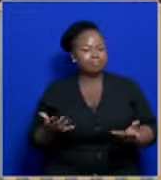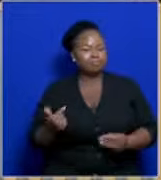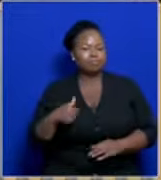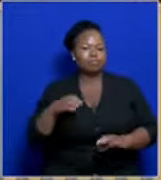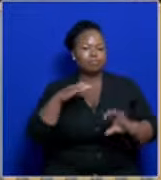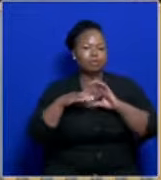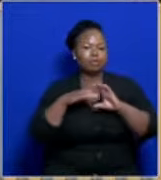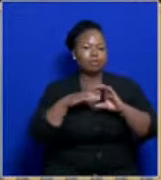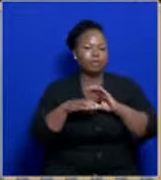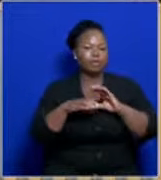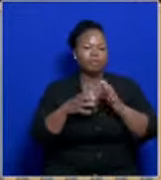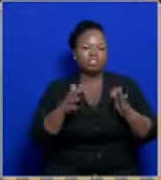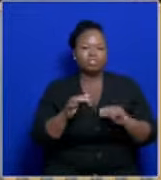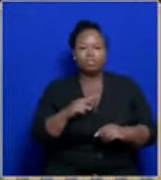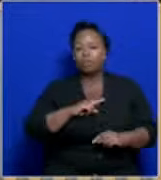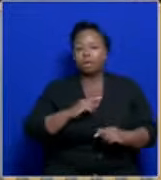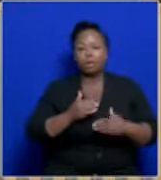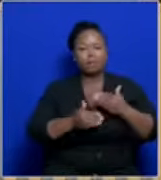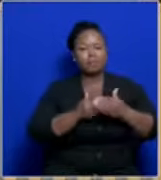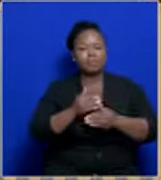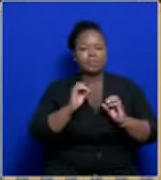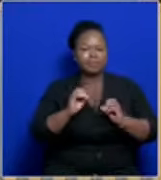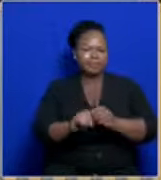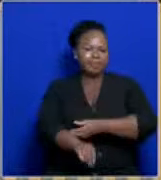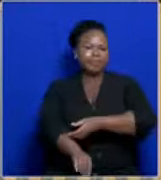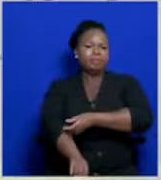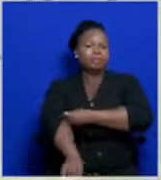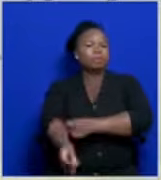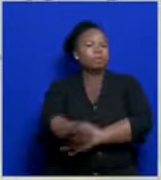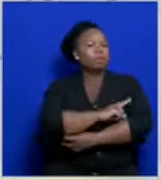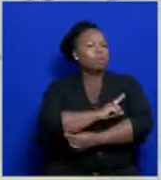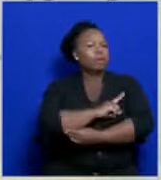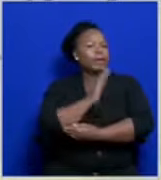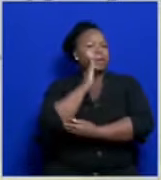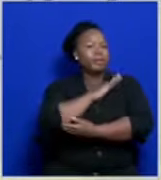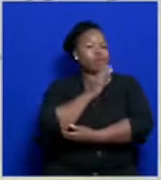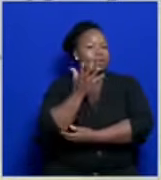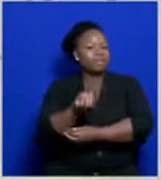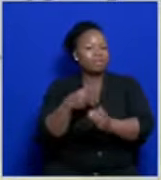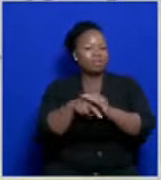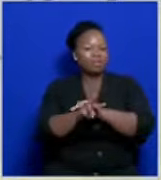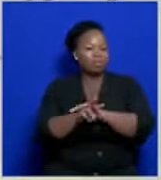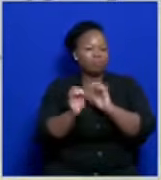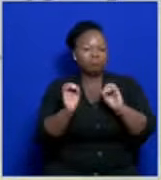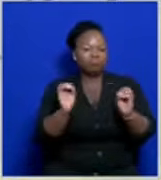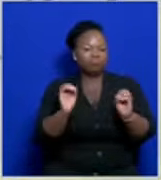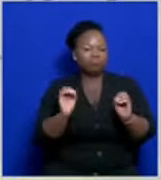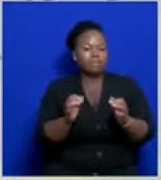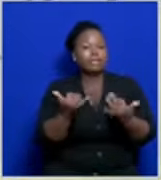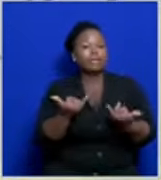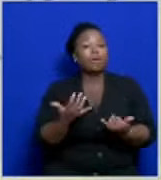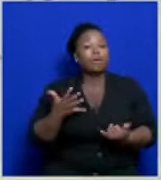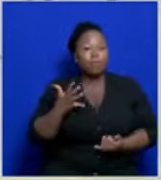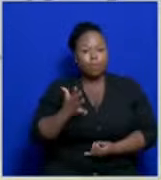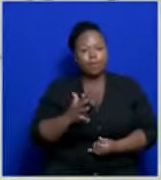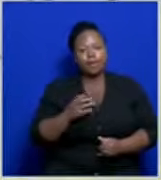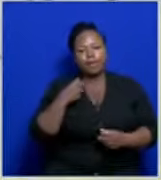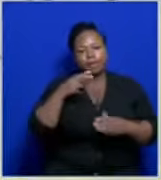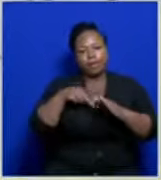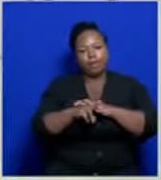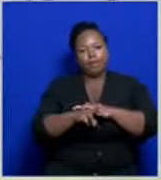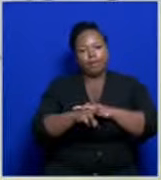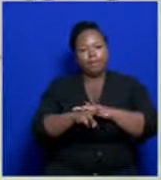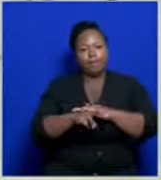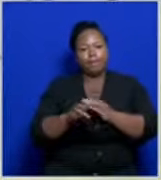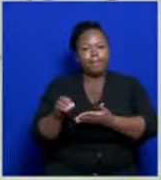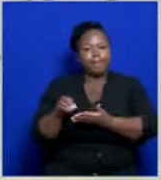not proceeding because they do not have a video footage. They are looking for video footage. So they brought a video footage.